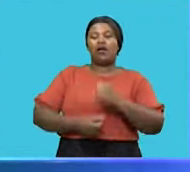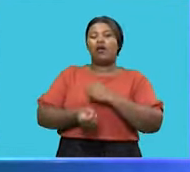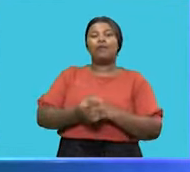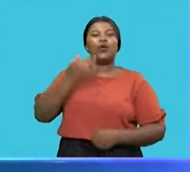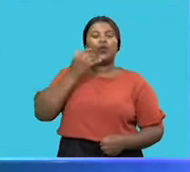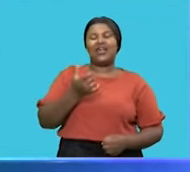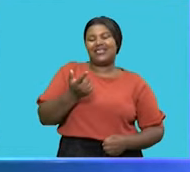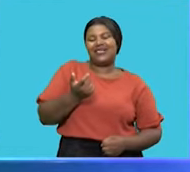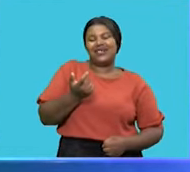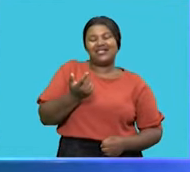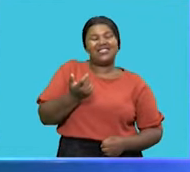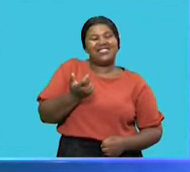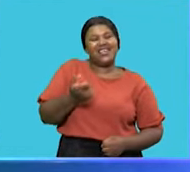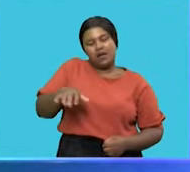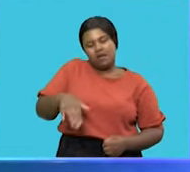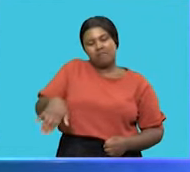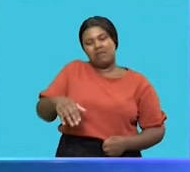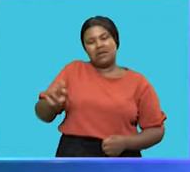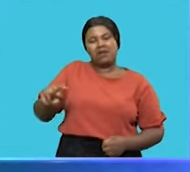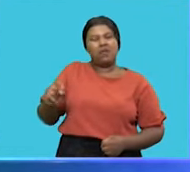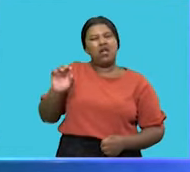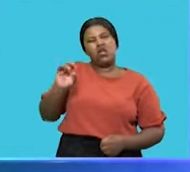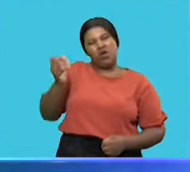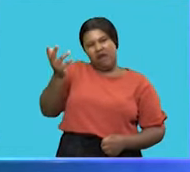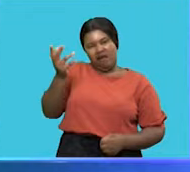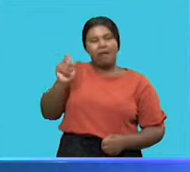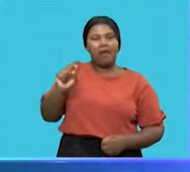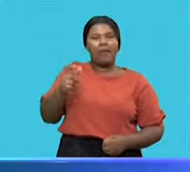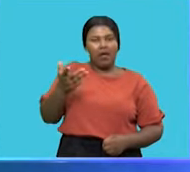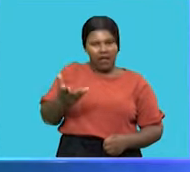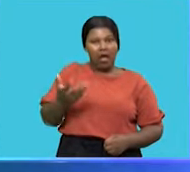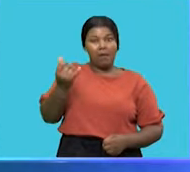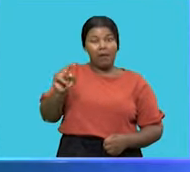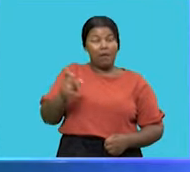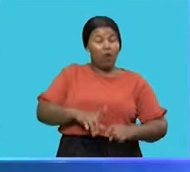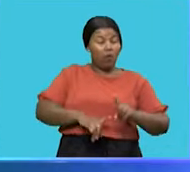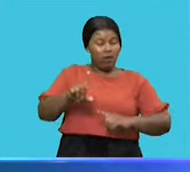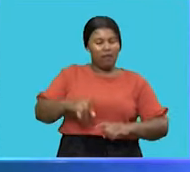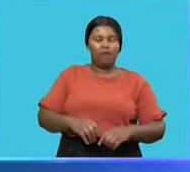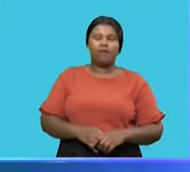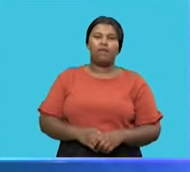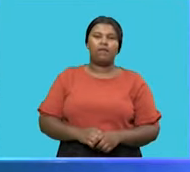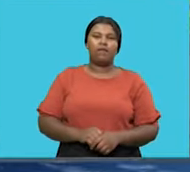and Mphakathi put on a brave performance to end the dominance by foreign athletes in the men's race.